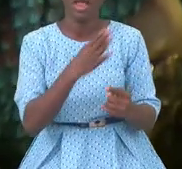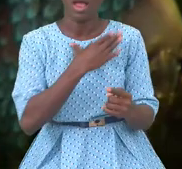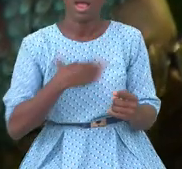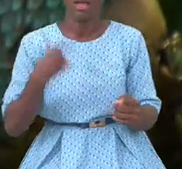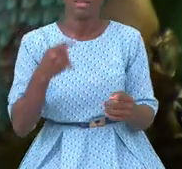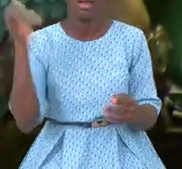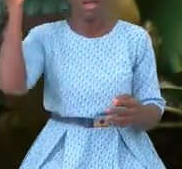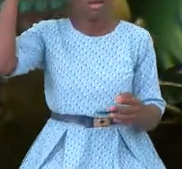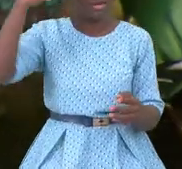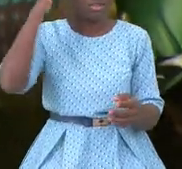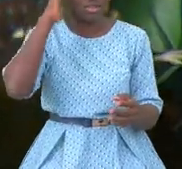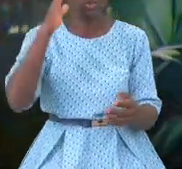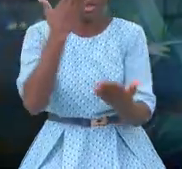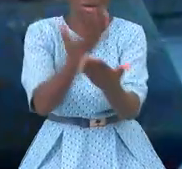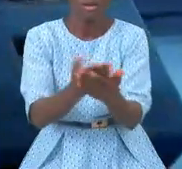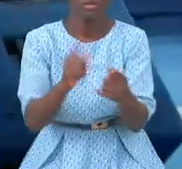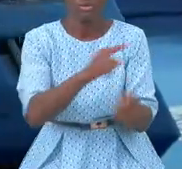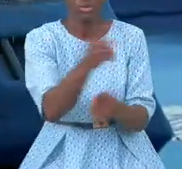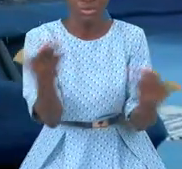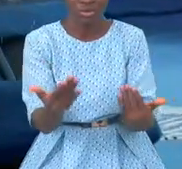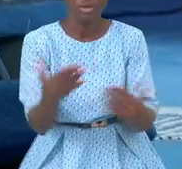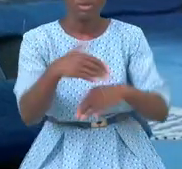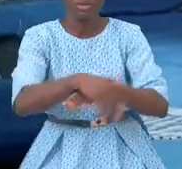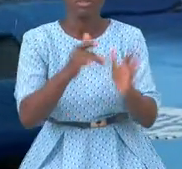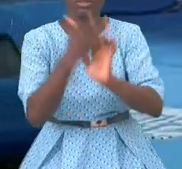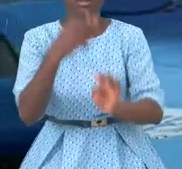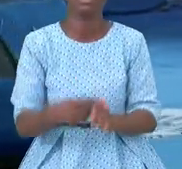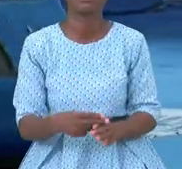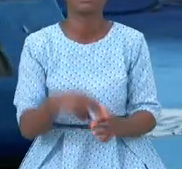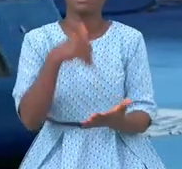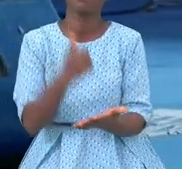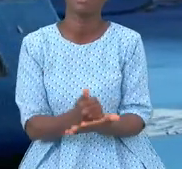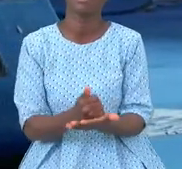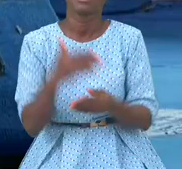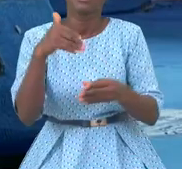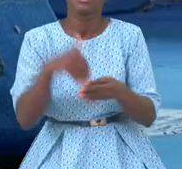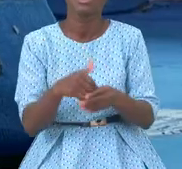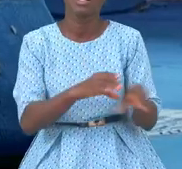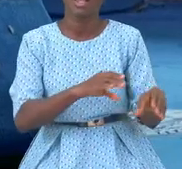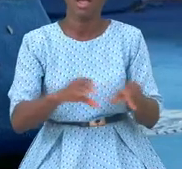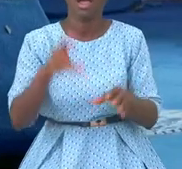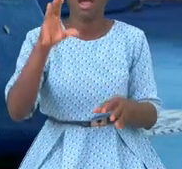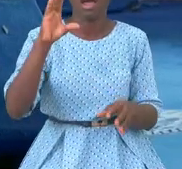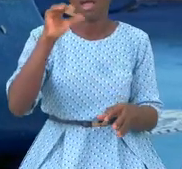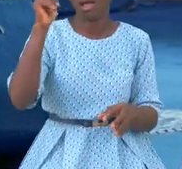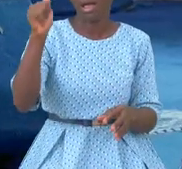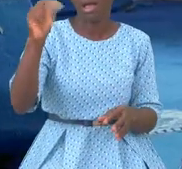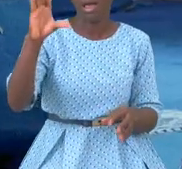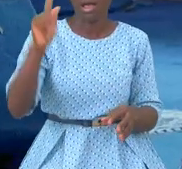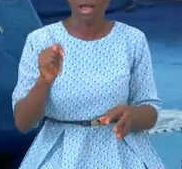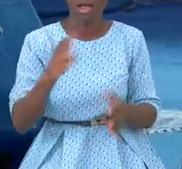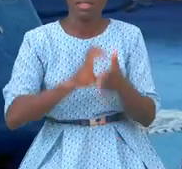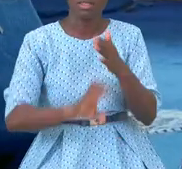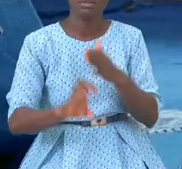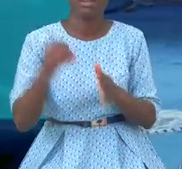at Acts chapter 15, verse 11. I want to show you something there. Acts 15, verse 11. But